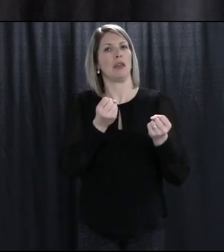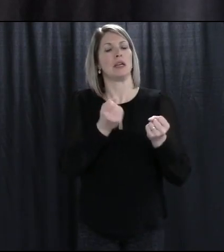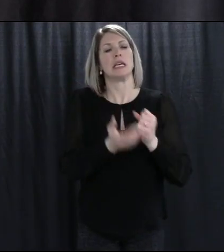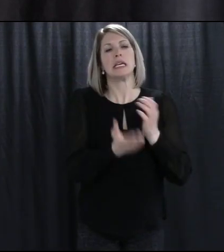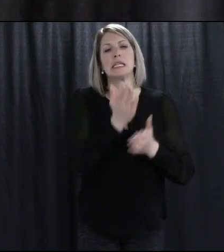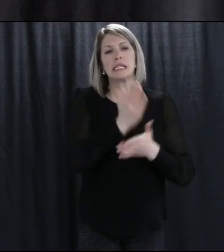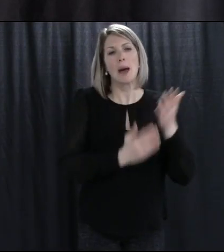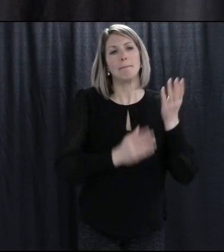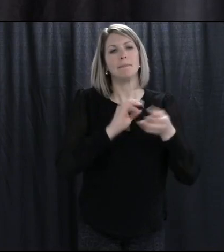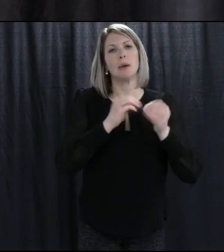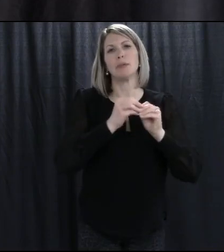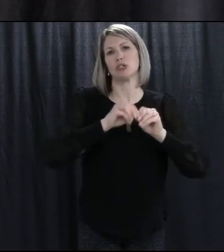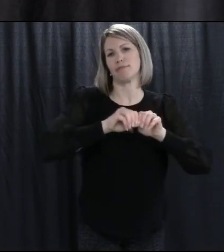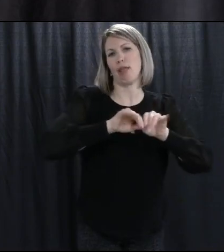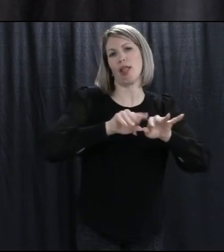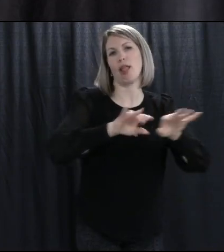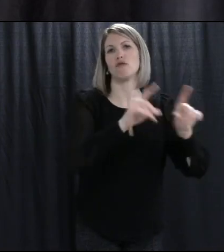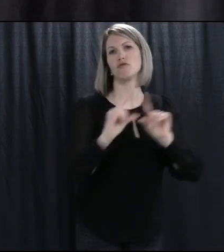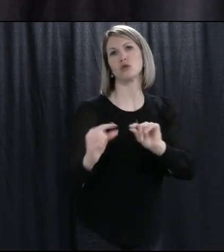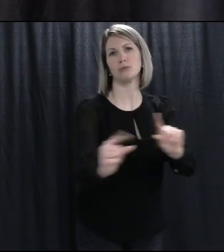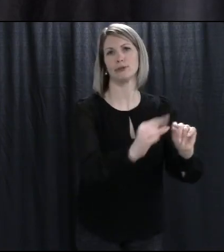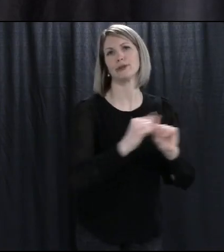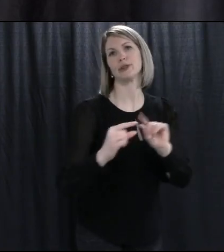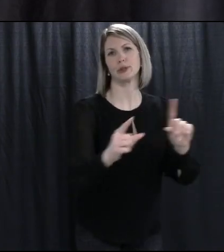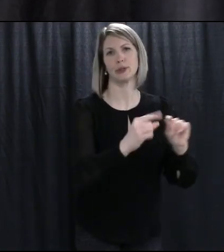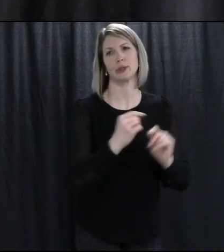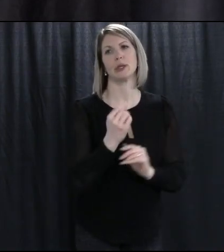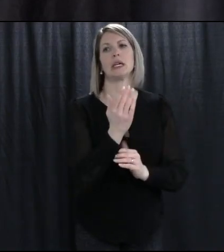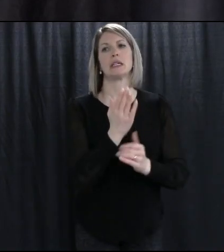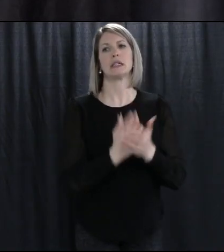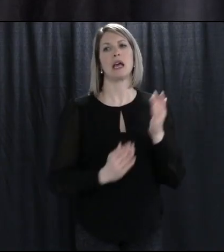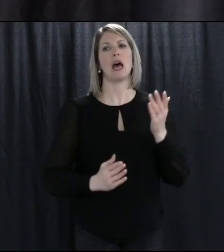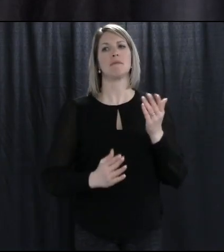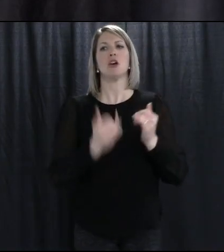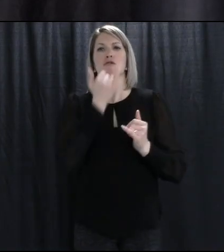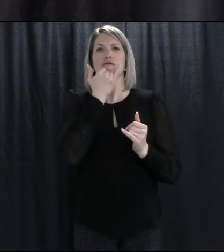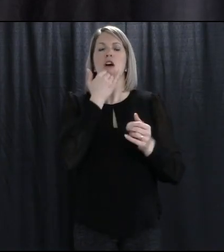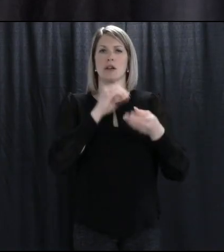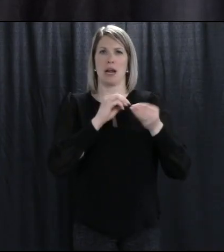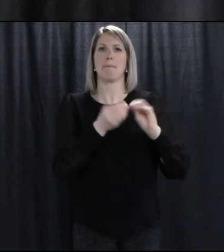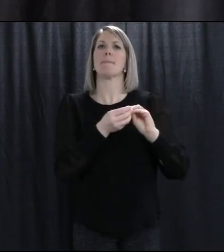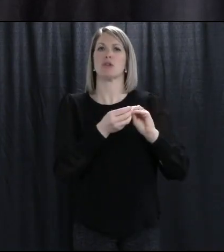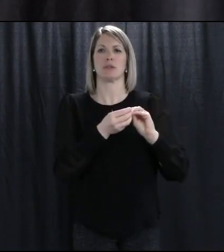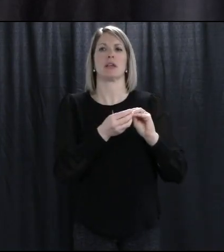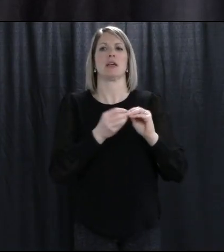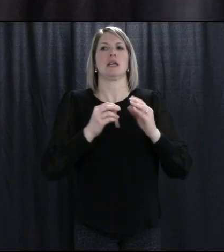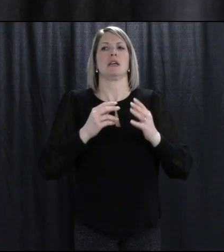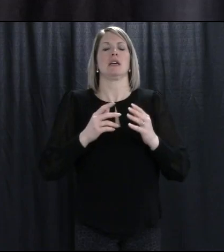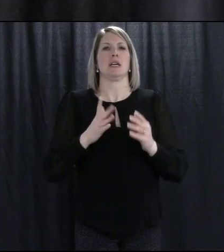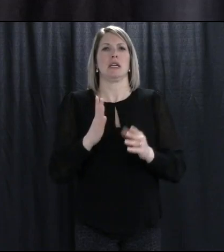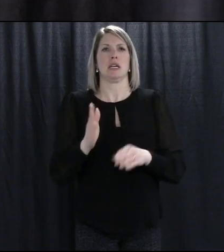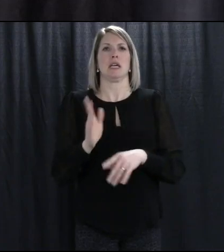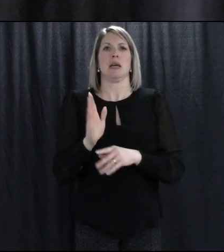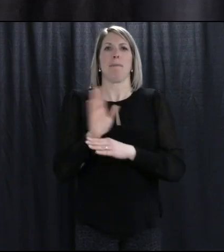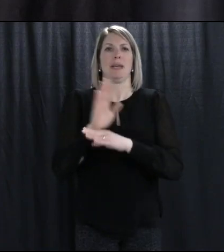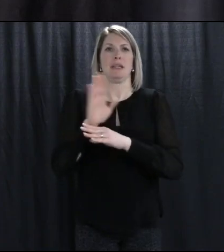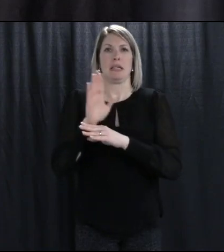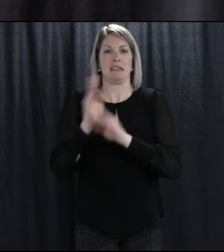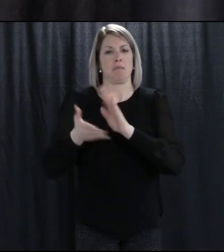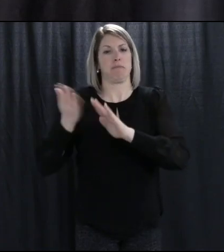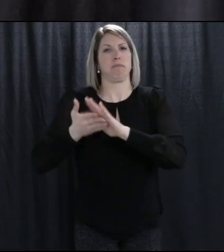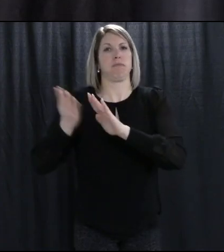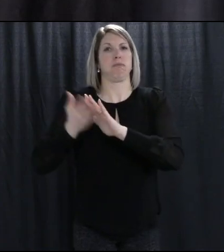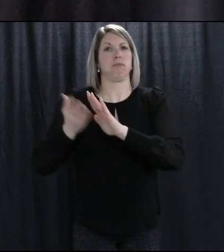without verification. And if one thing's come out of this, the important thing is that we should have valid information and